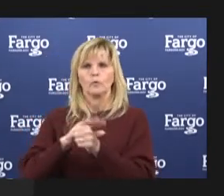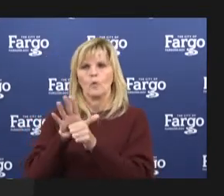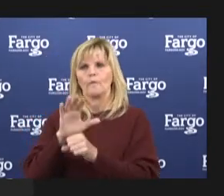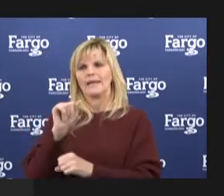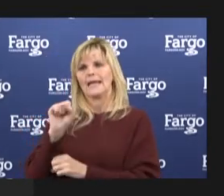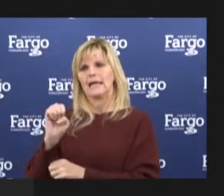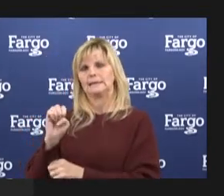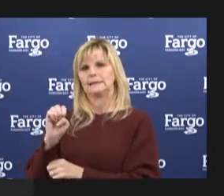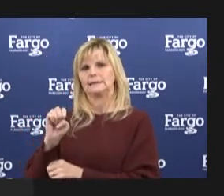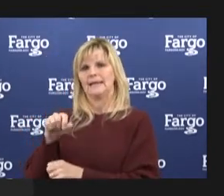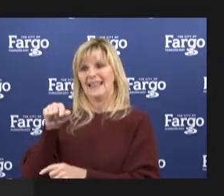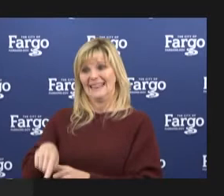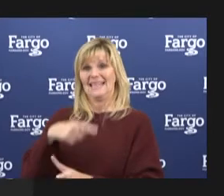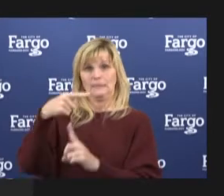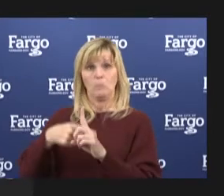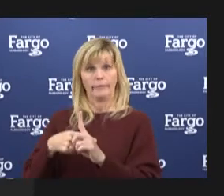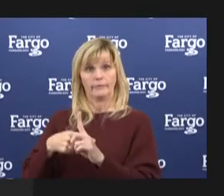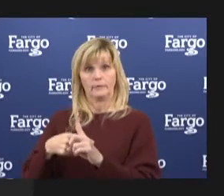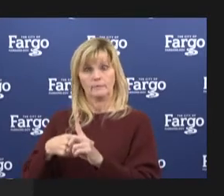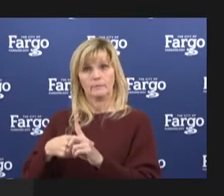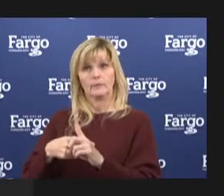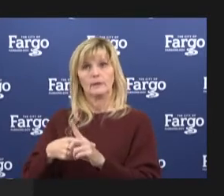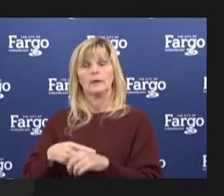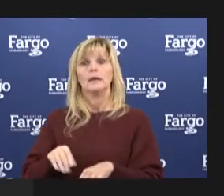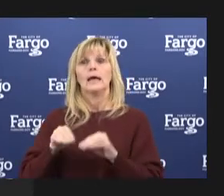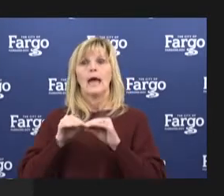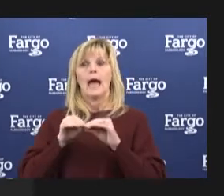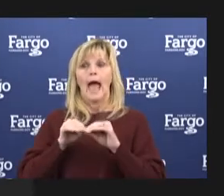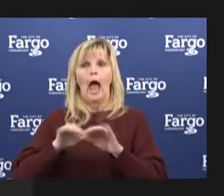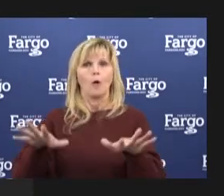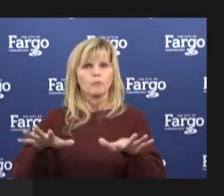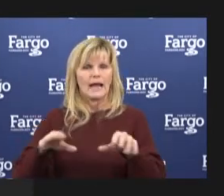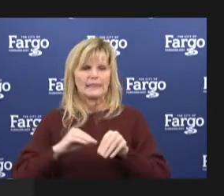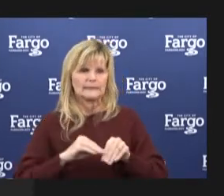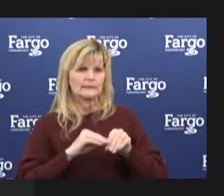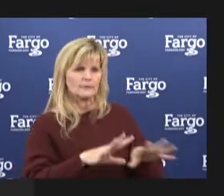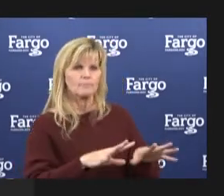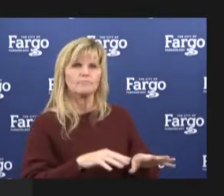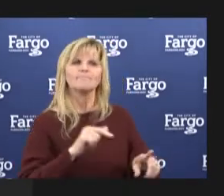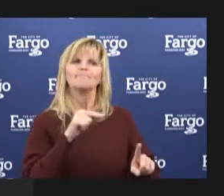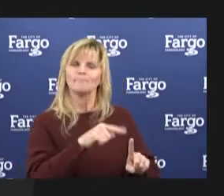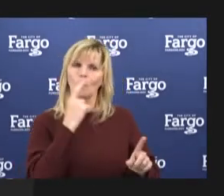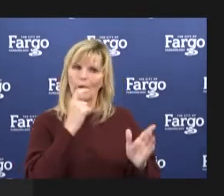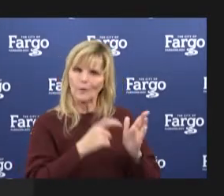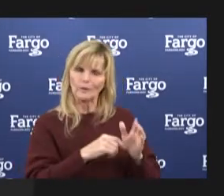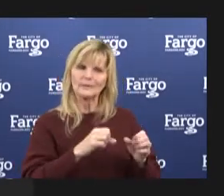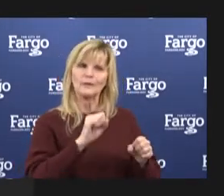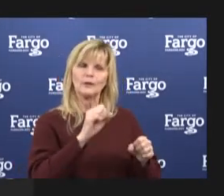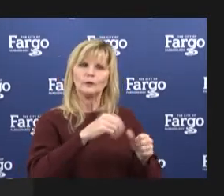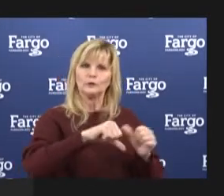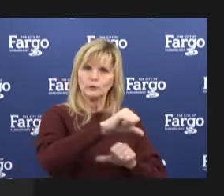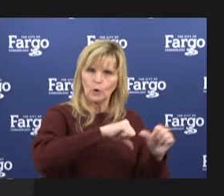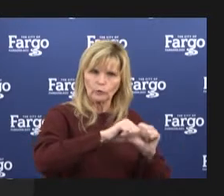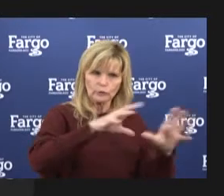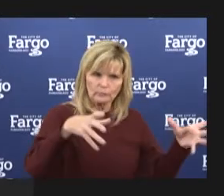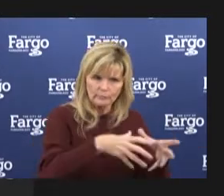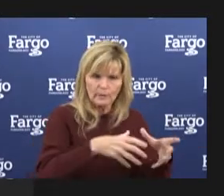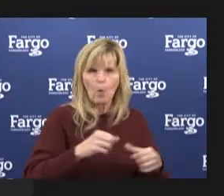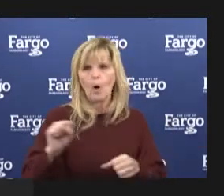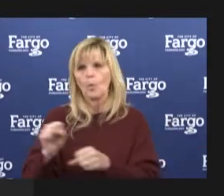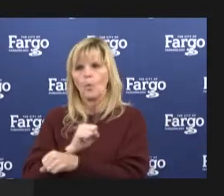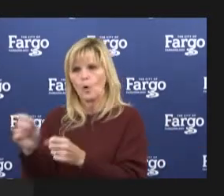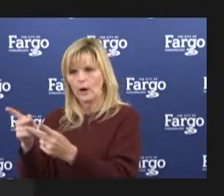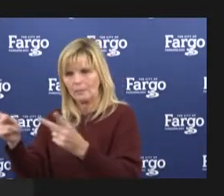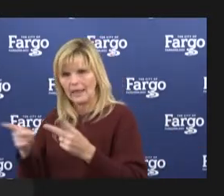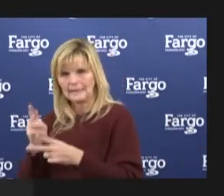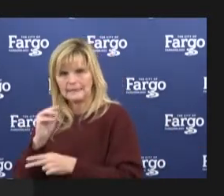cases this month. Outbreaks seem to be occurring in social gatherings and workplaces around Minnesota.